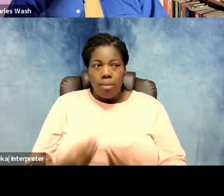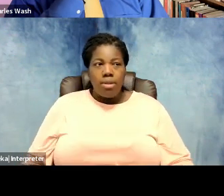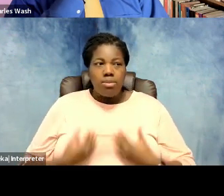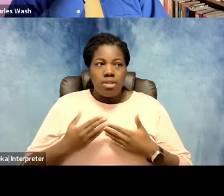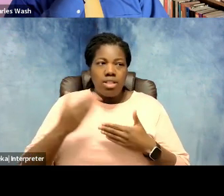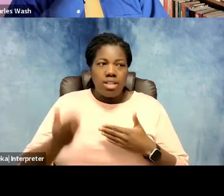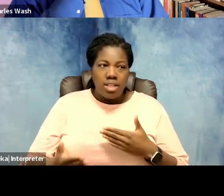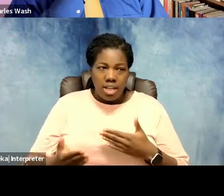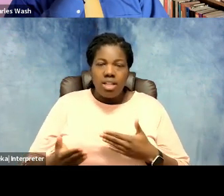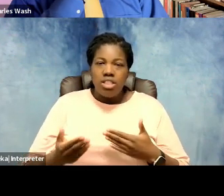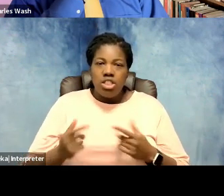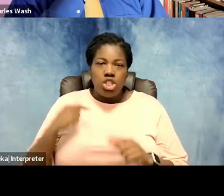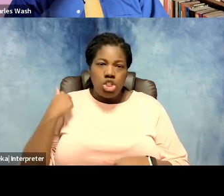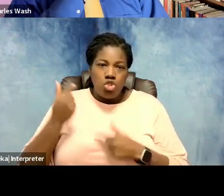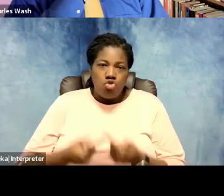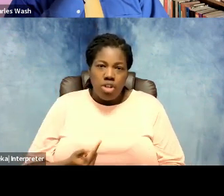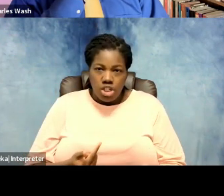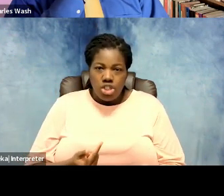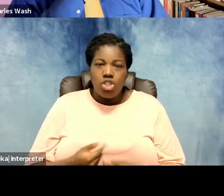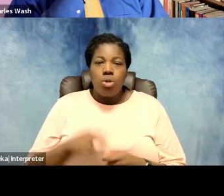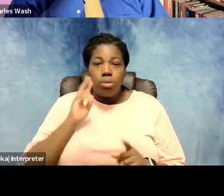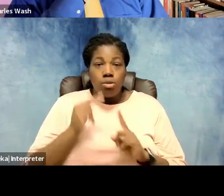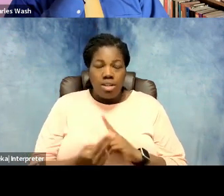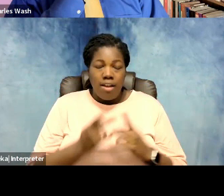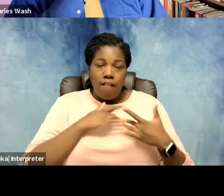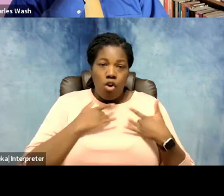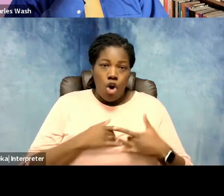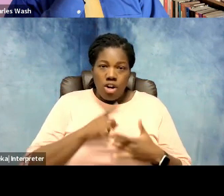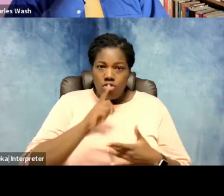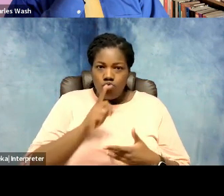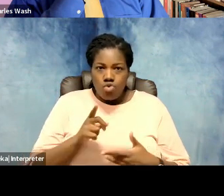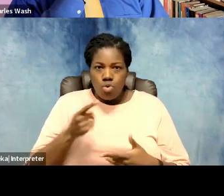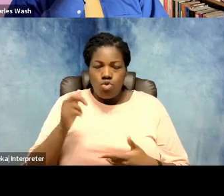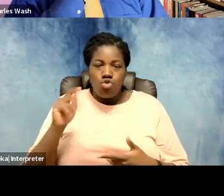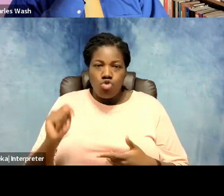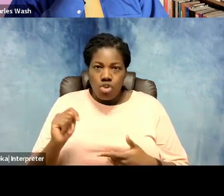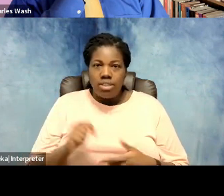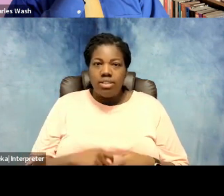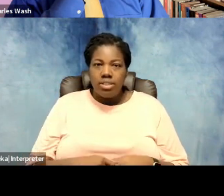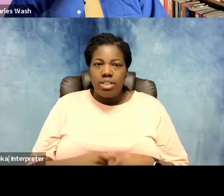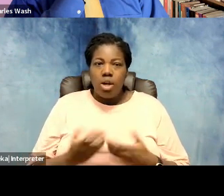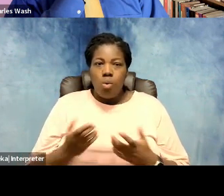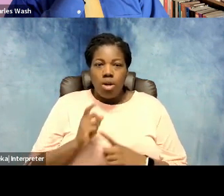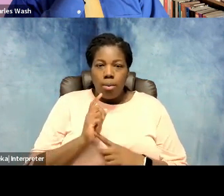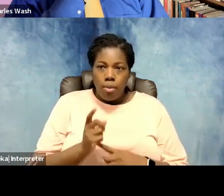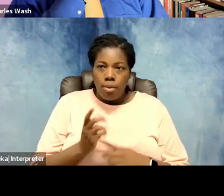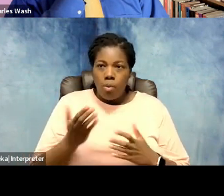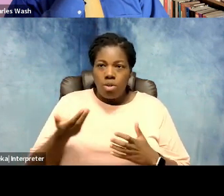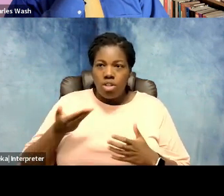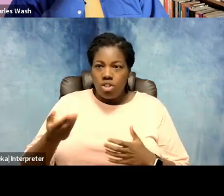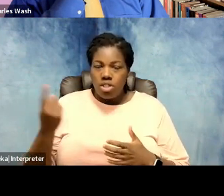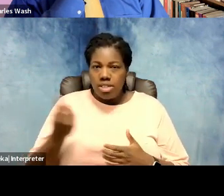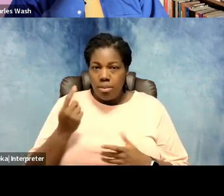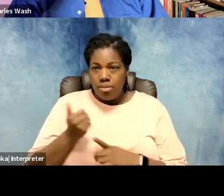next generation through this lens of heart and true grit. And I want to take a moment and I want to introduce someone